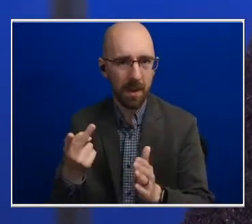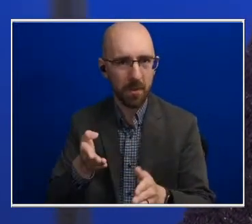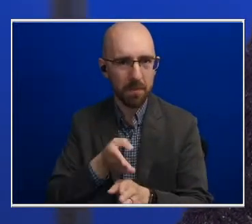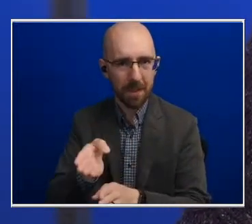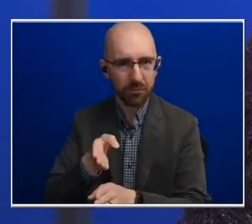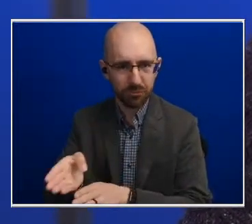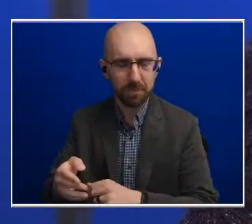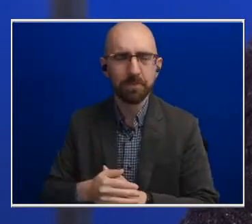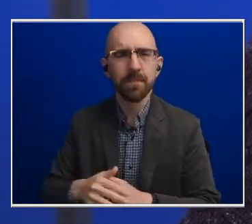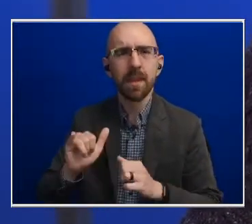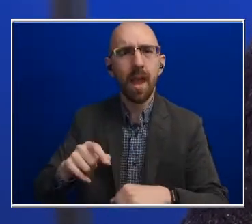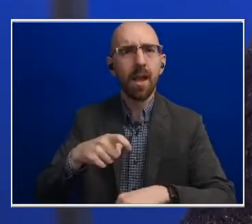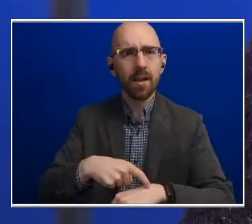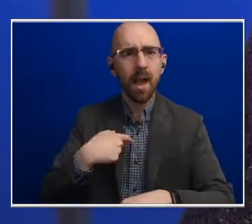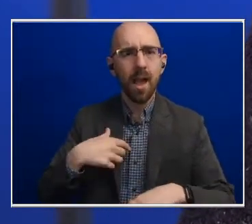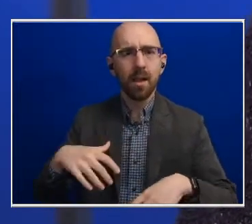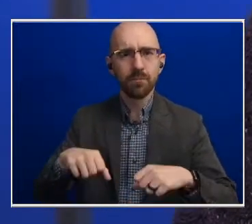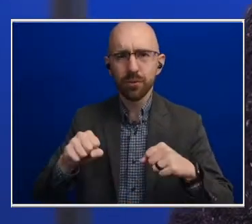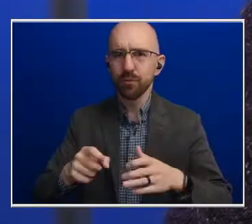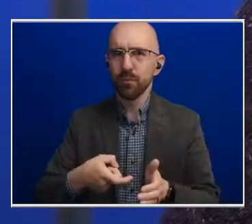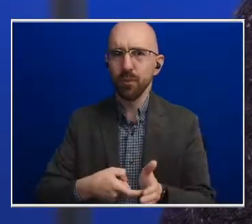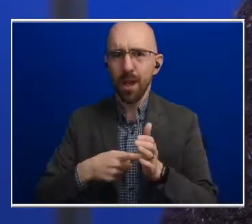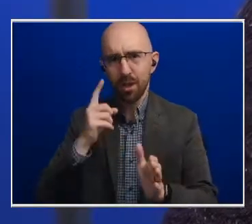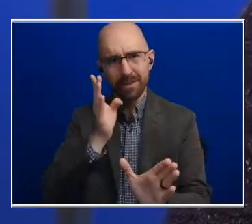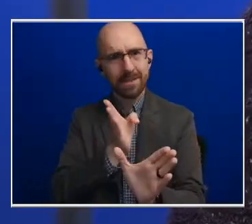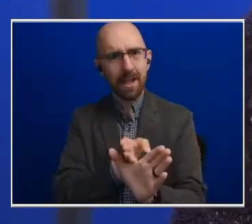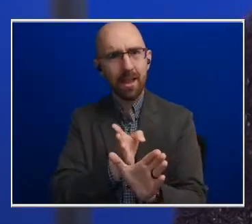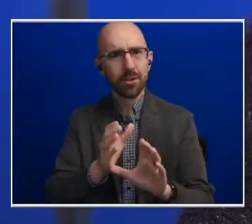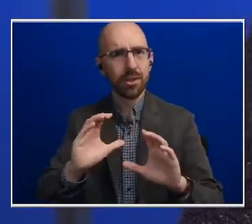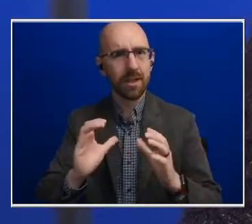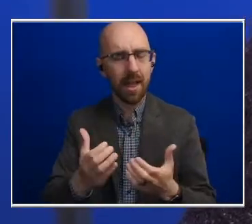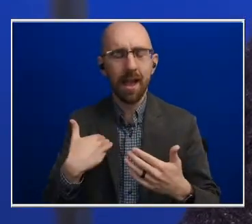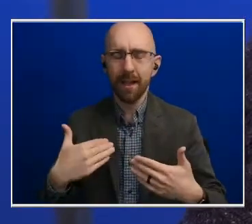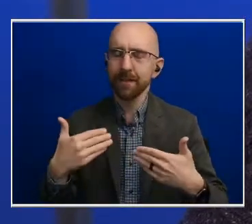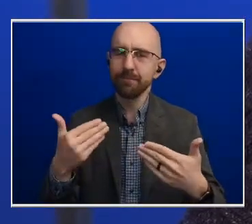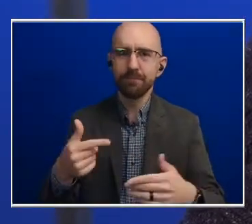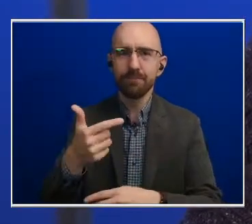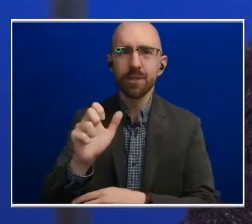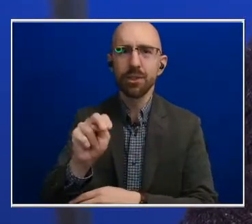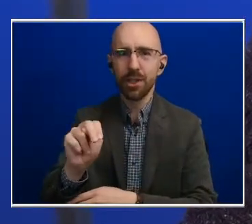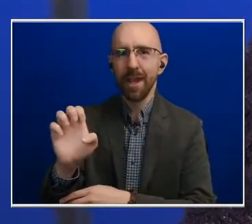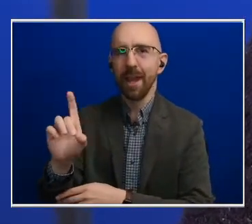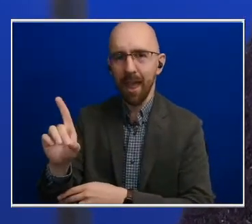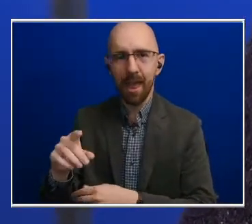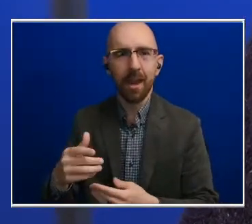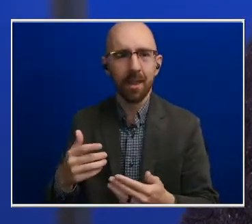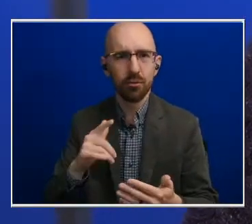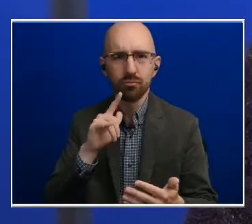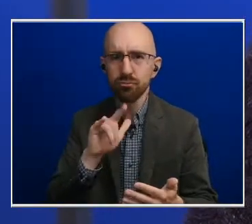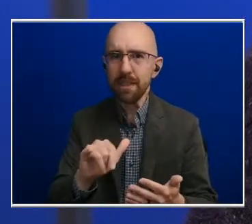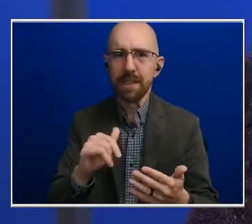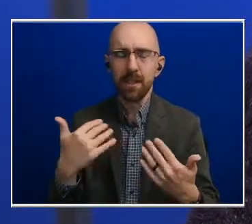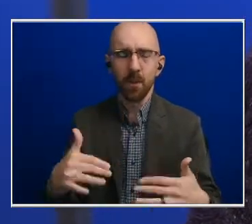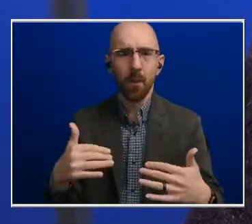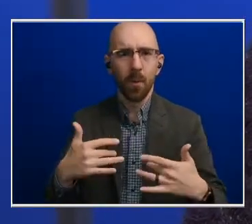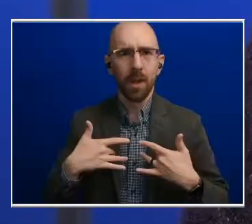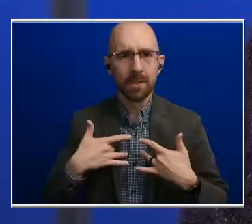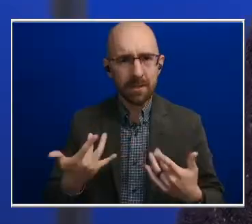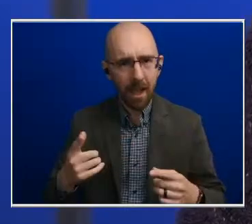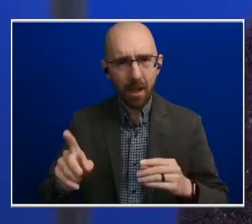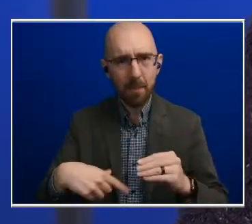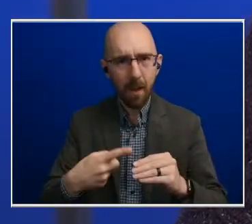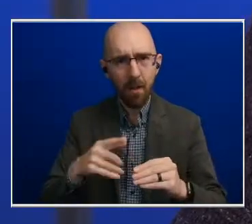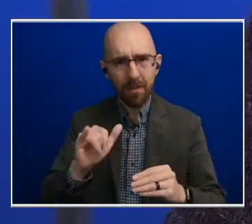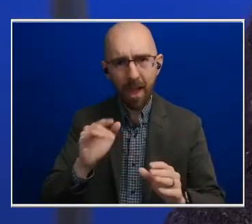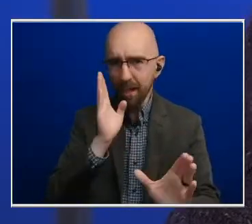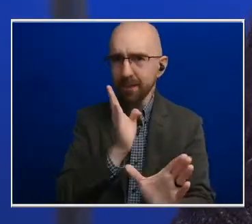took my required psychology class for Gen Ed and was really excited about psychology and the